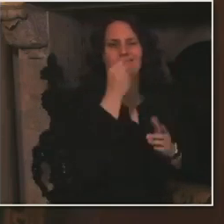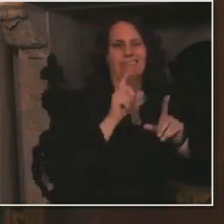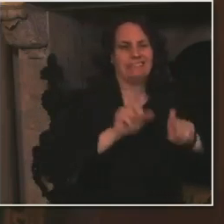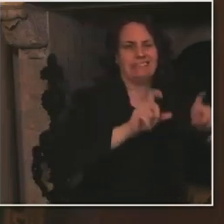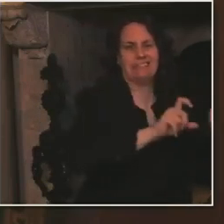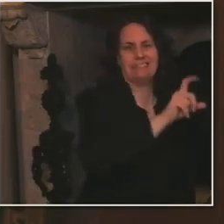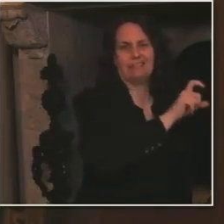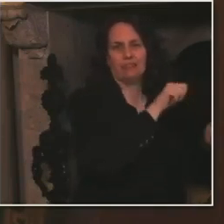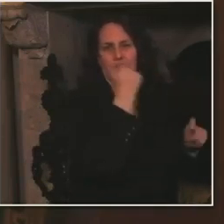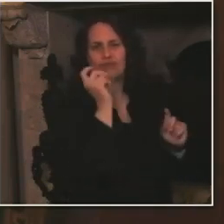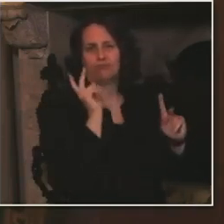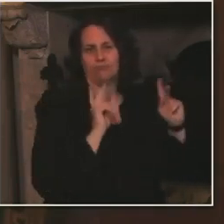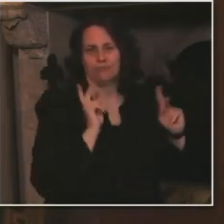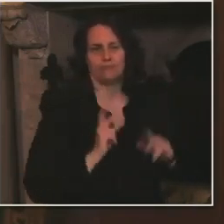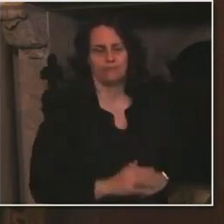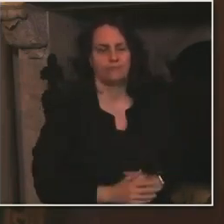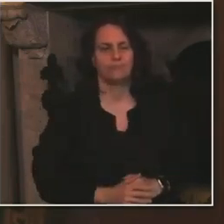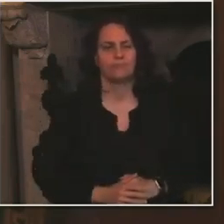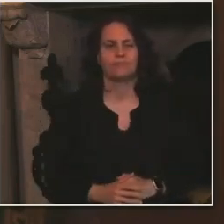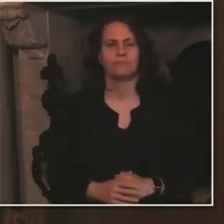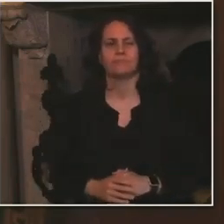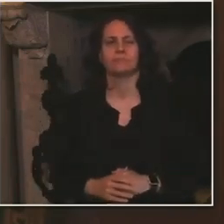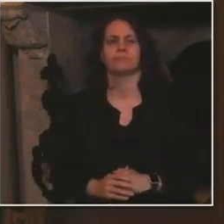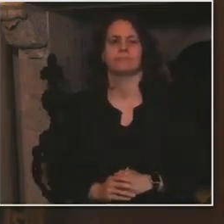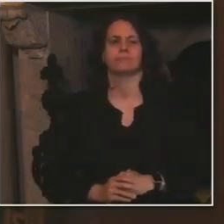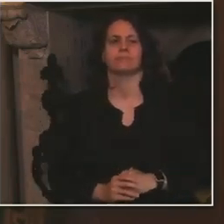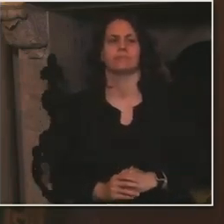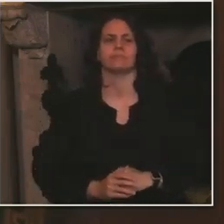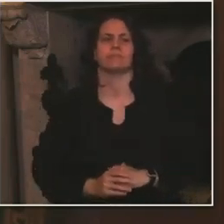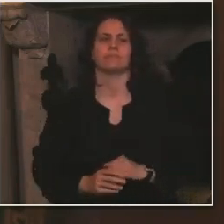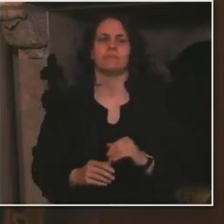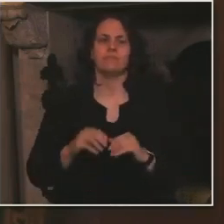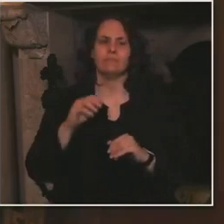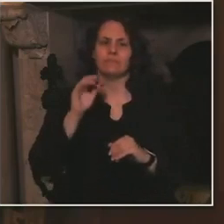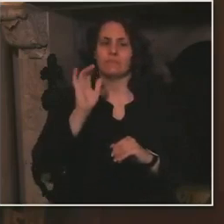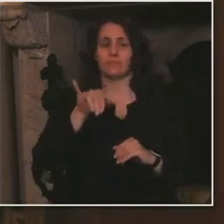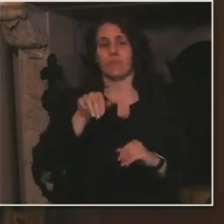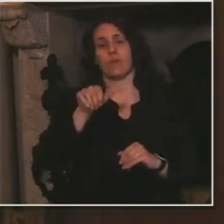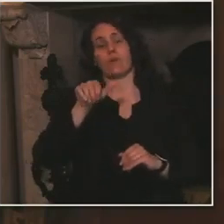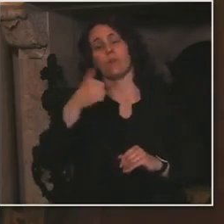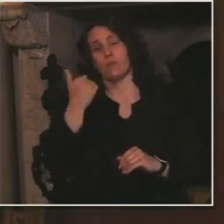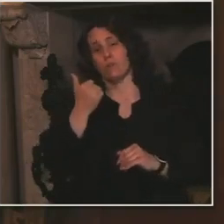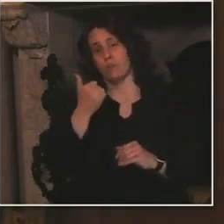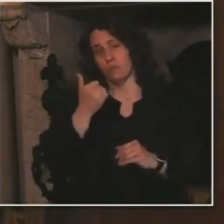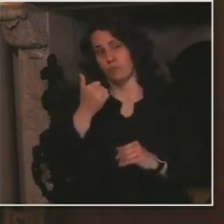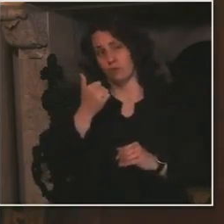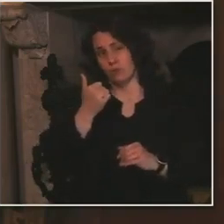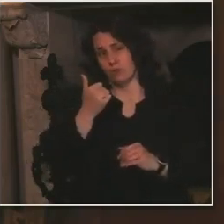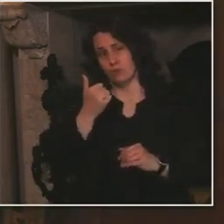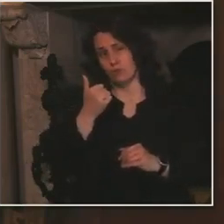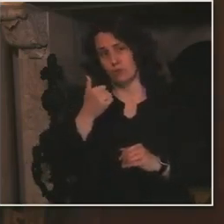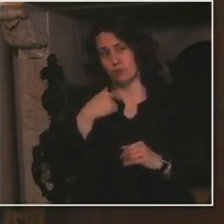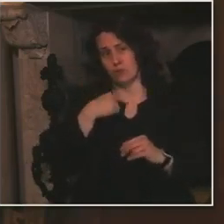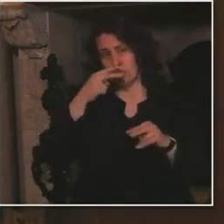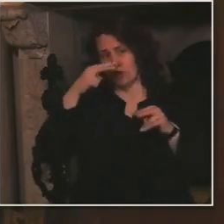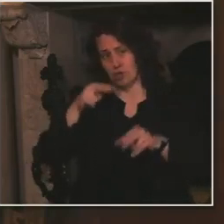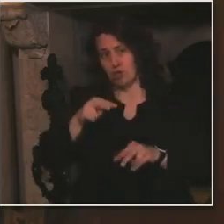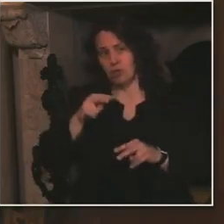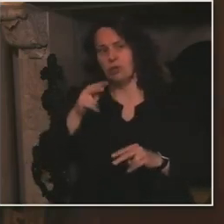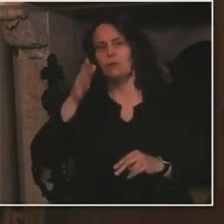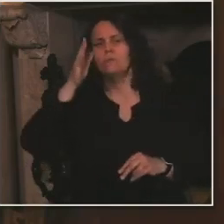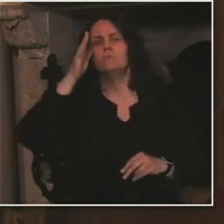testing a large number of people. And the third thing that we're working on in the future is using different kinds of tests, including antibody